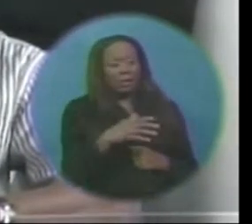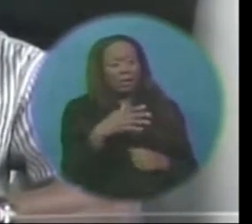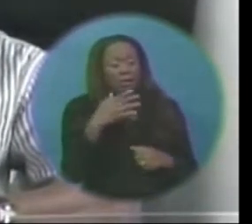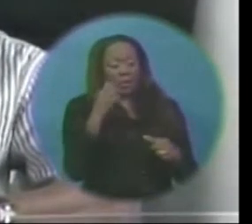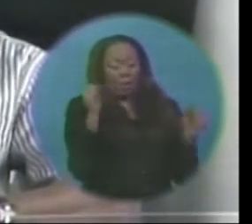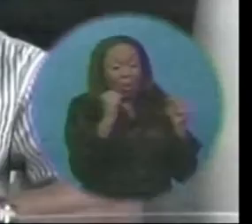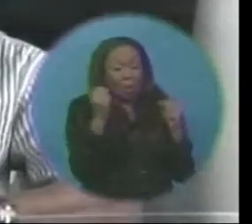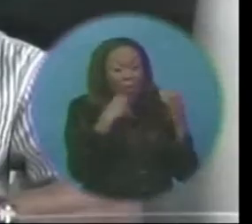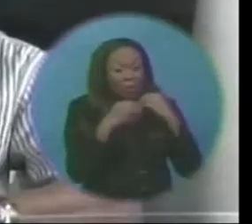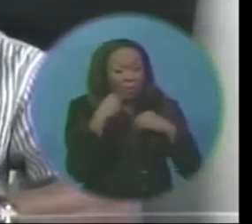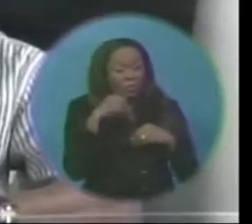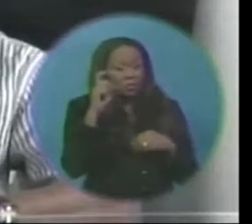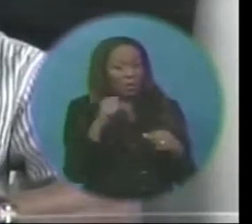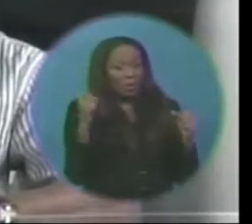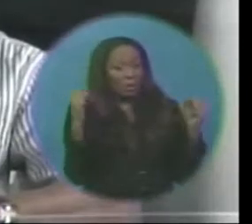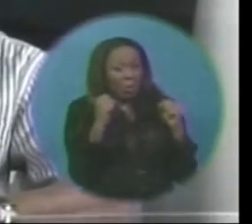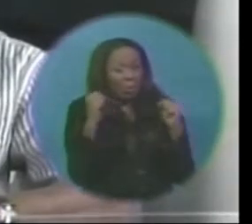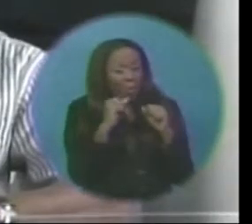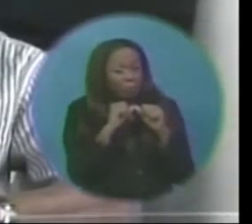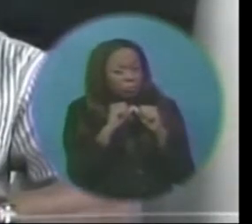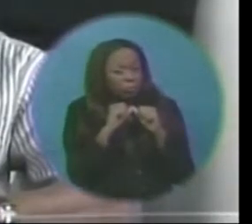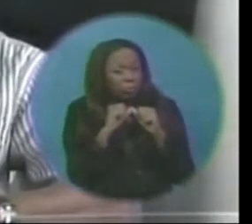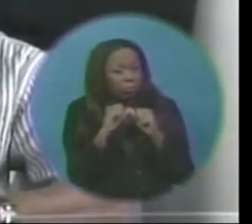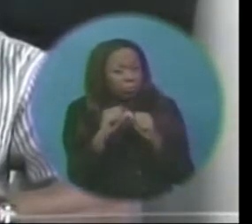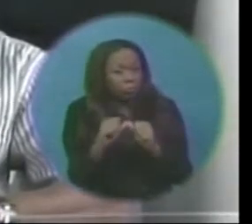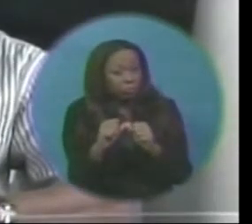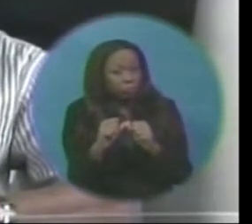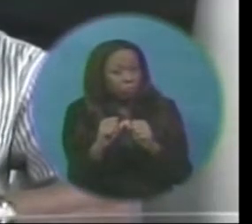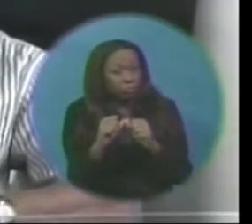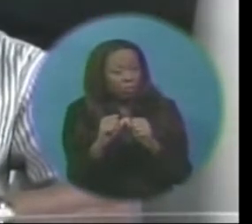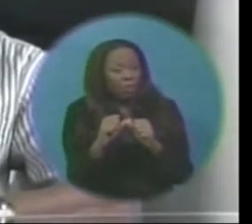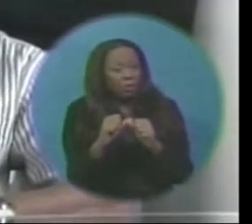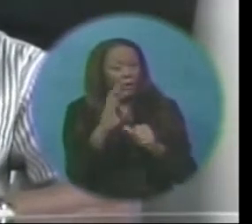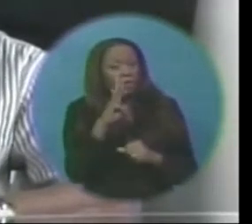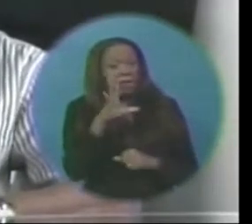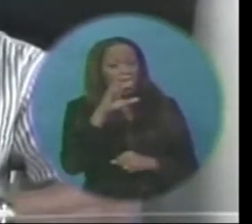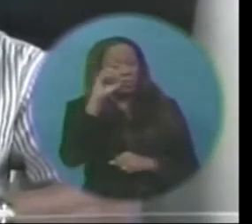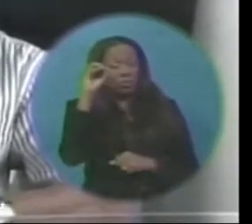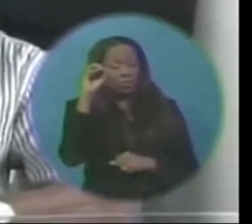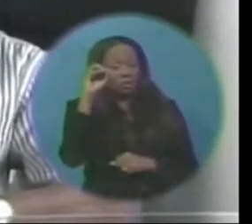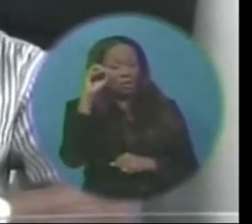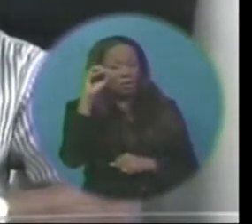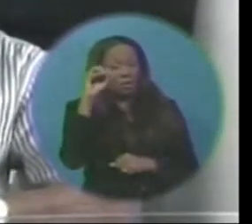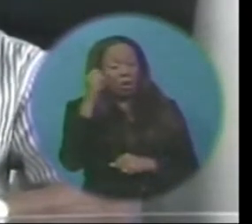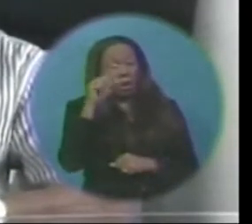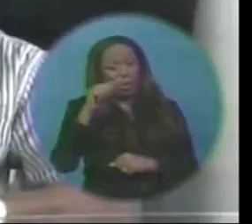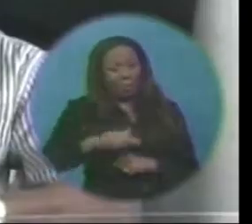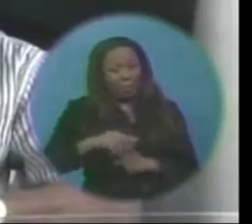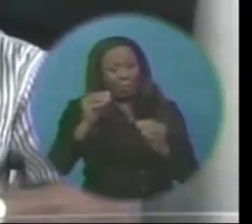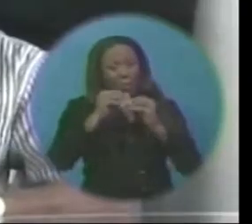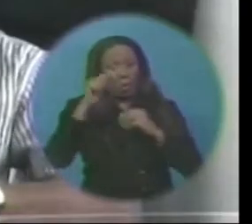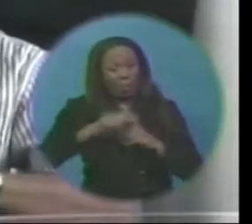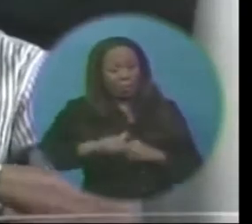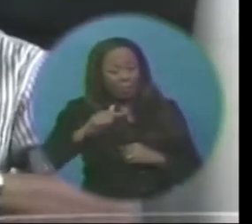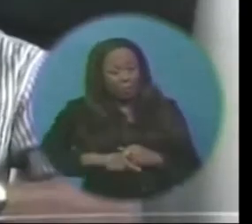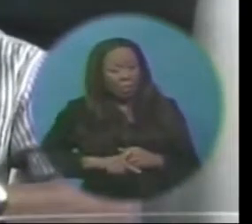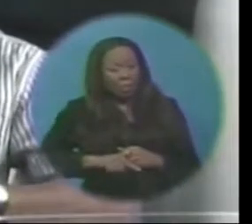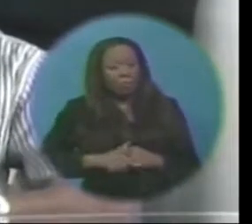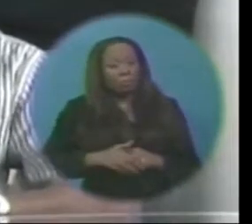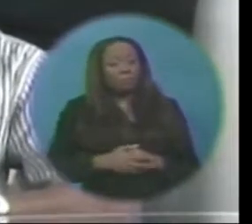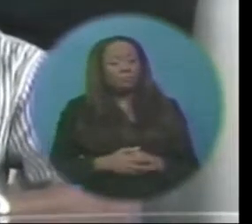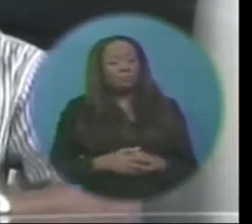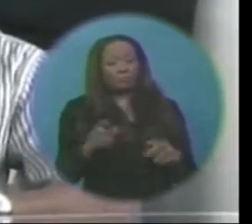cold at 45 degrees Fahrenheit or lower. And I think workers who